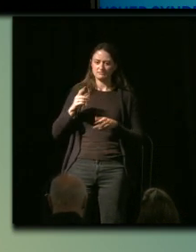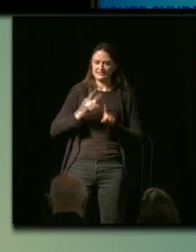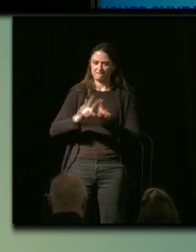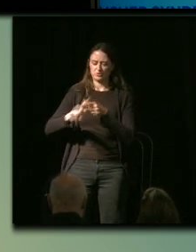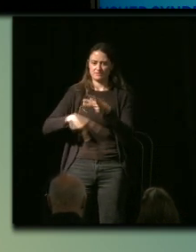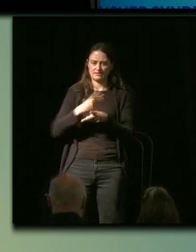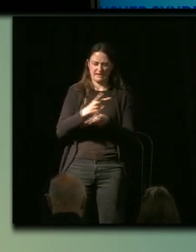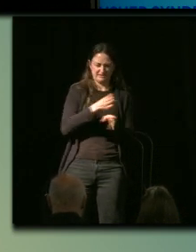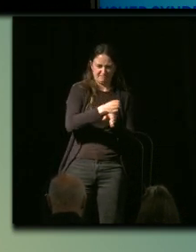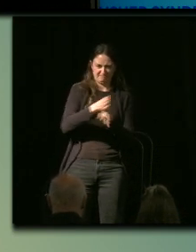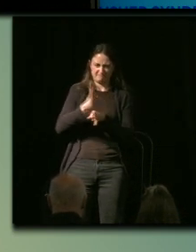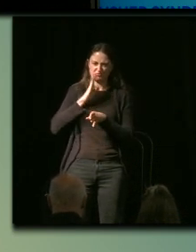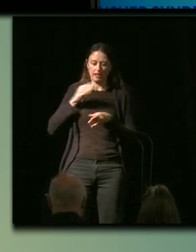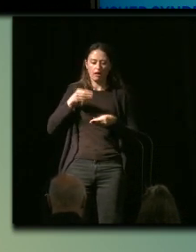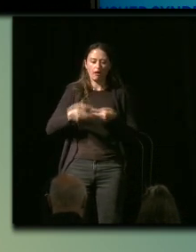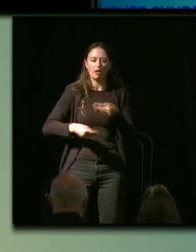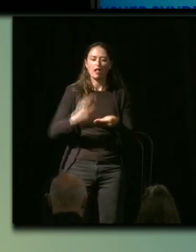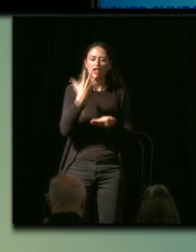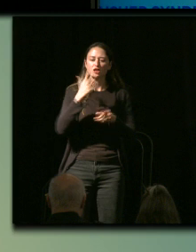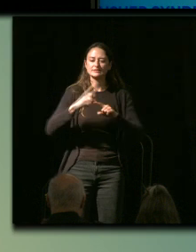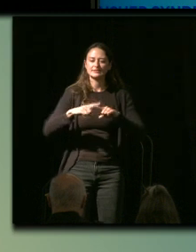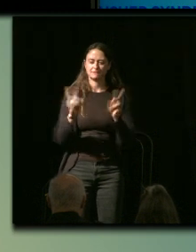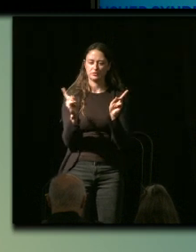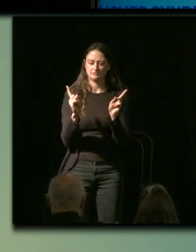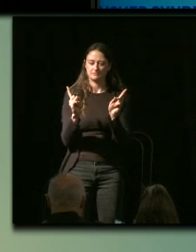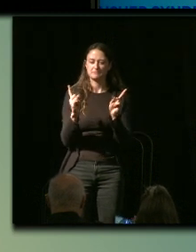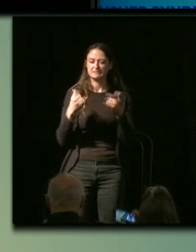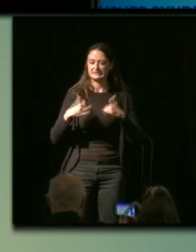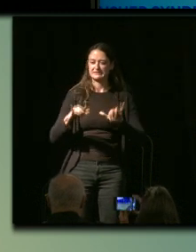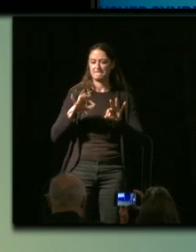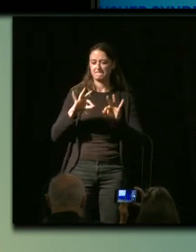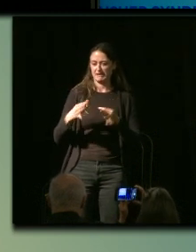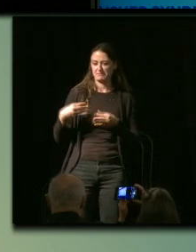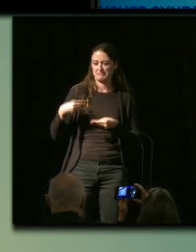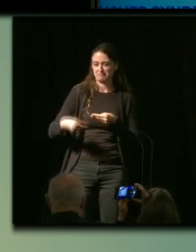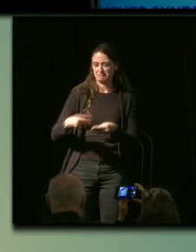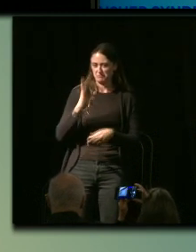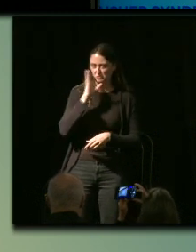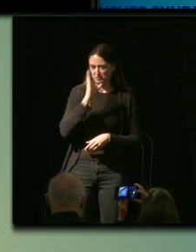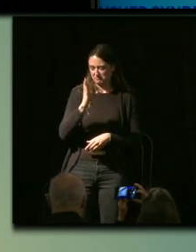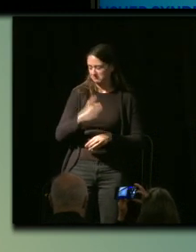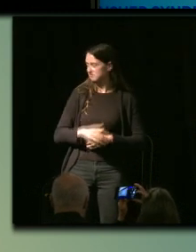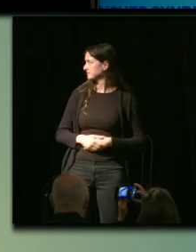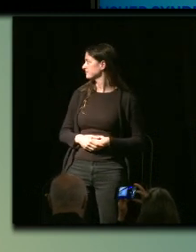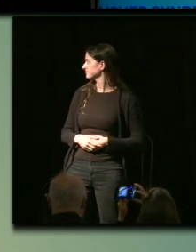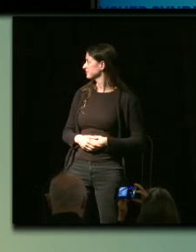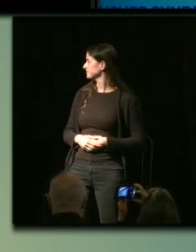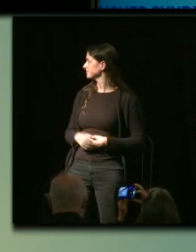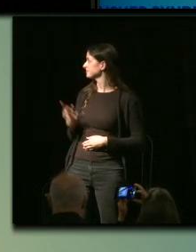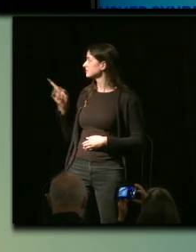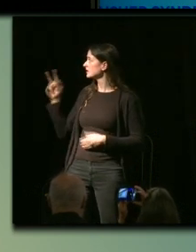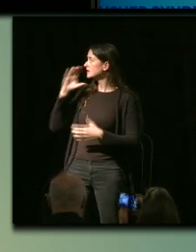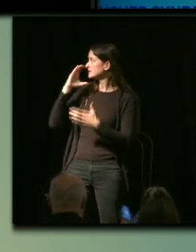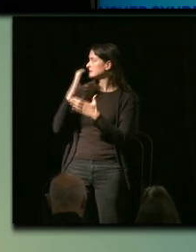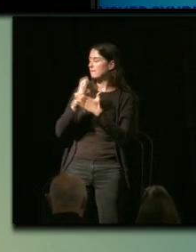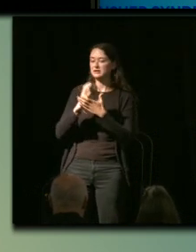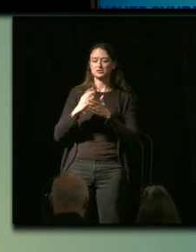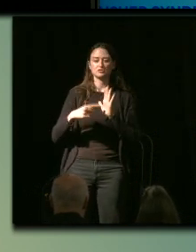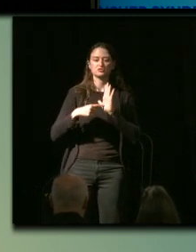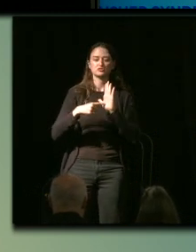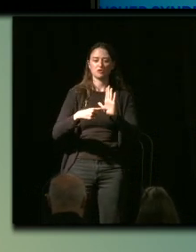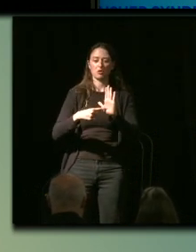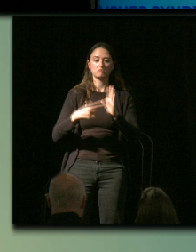And here's a picture that shows that we typically have 23 pairs of chromosomes. Those numbered 1 through 22